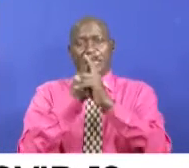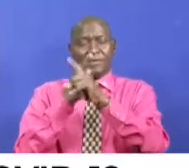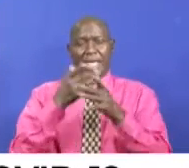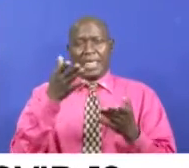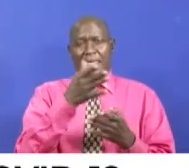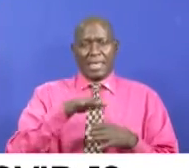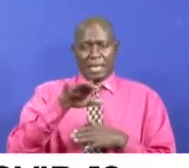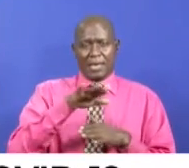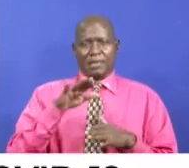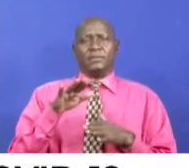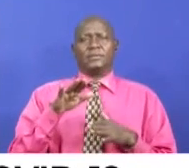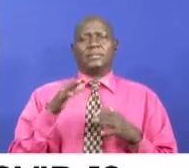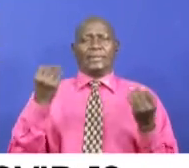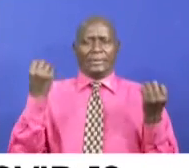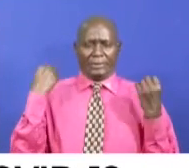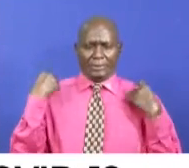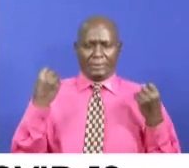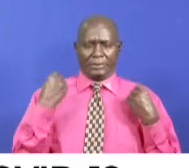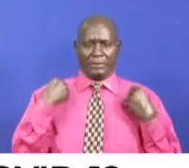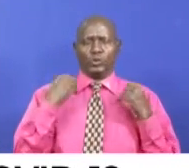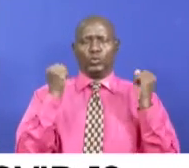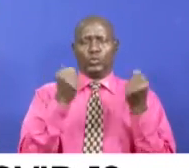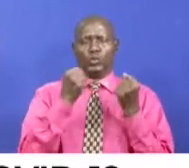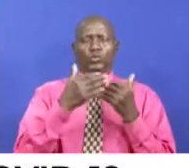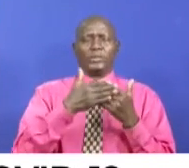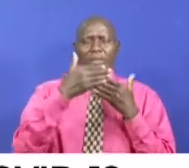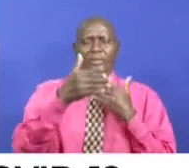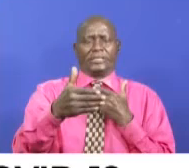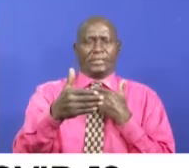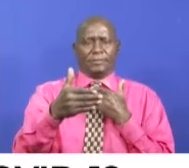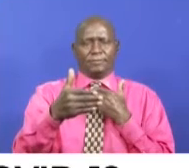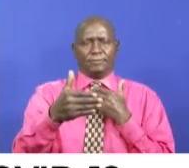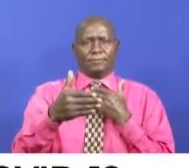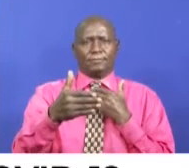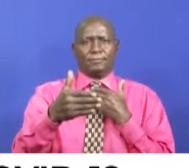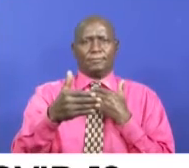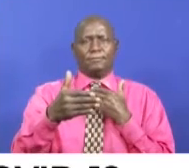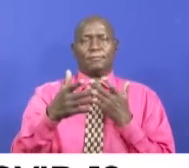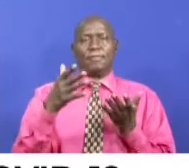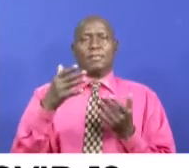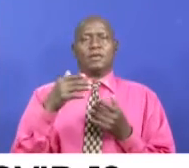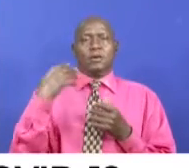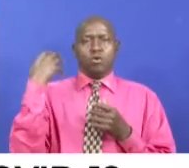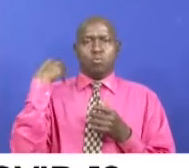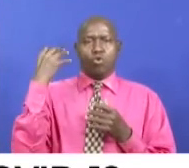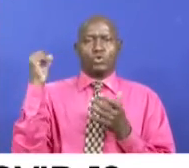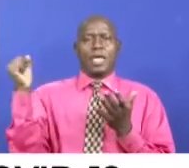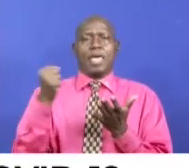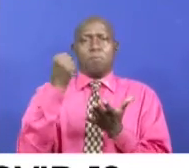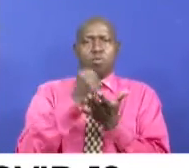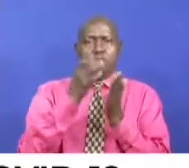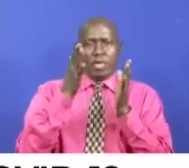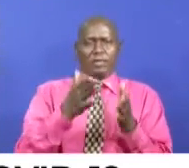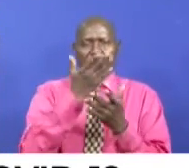to meticulously exercise social distancing. Employers should adopt